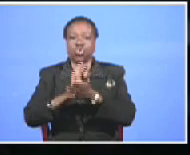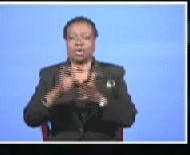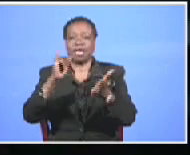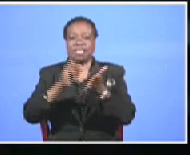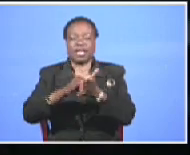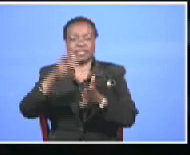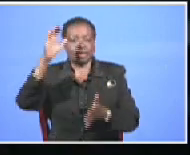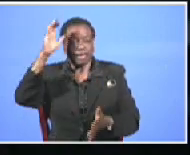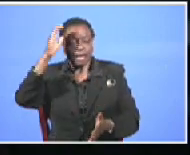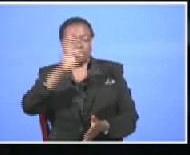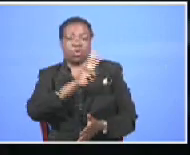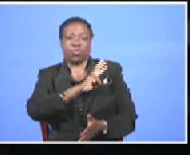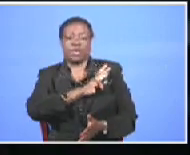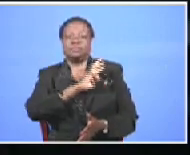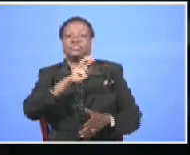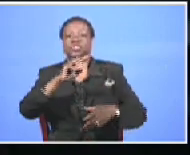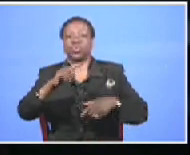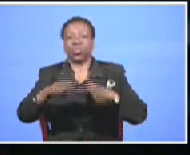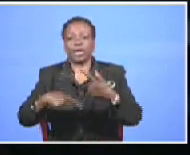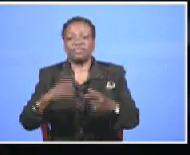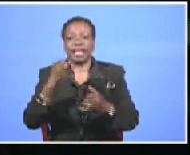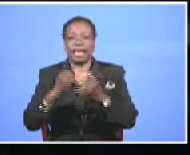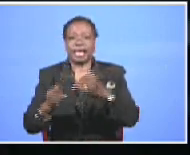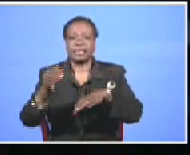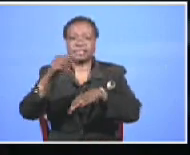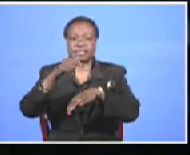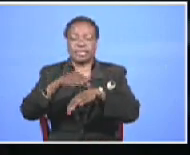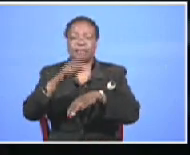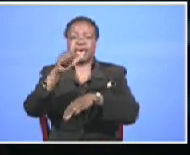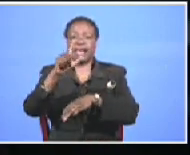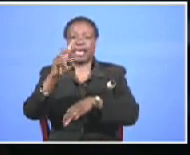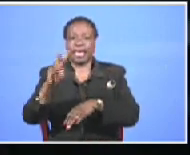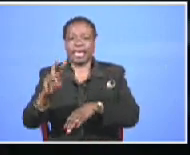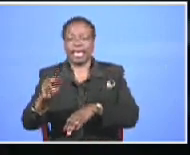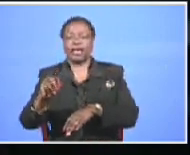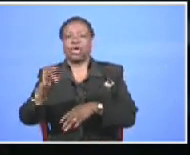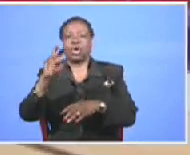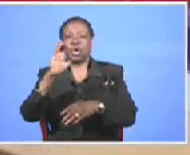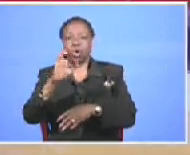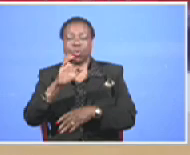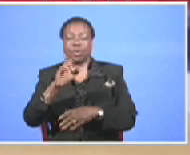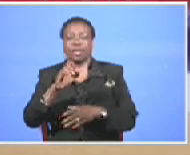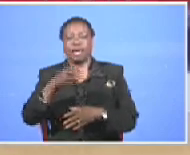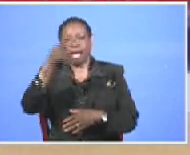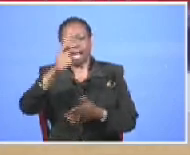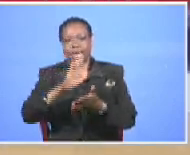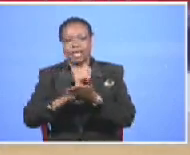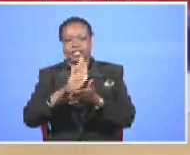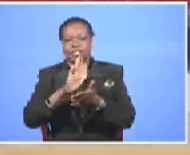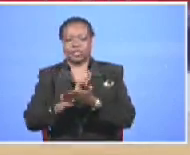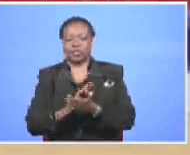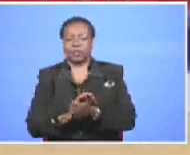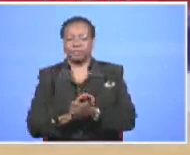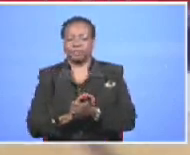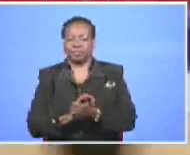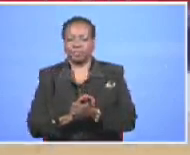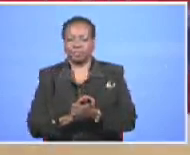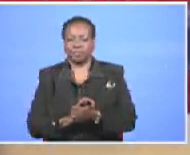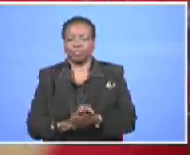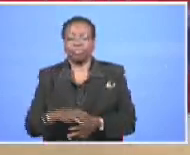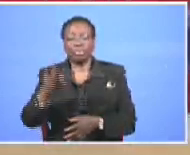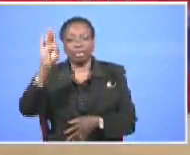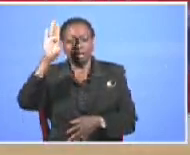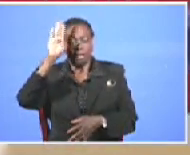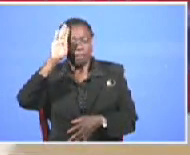That's Ellen Coakley. I want to present this trophy to the high school of Ellen Coakley. In news from the association, Buddy Hield pouring